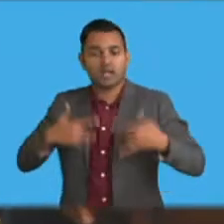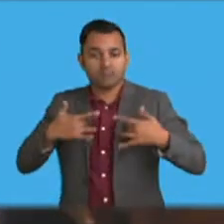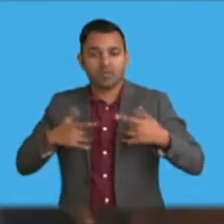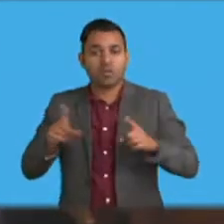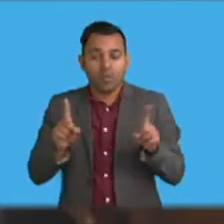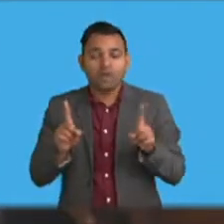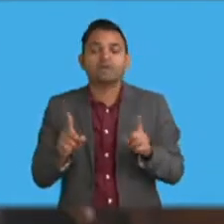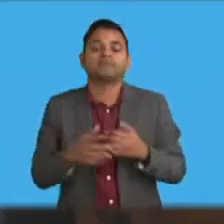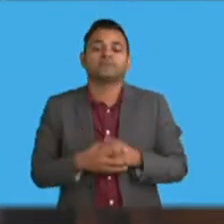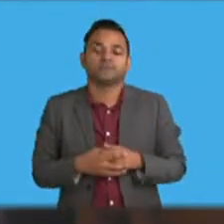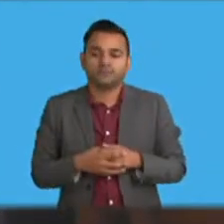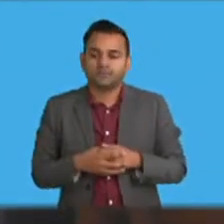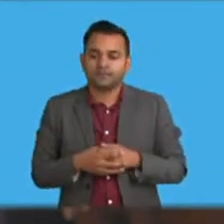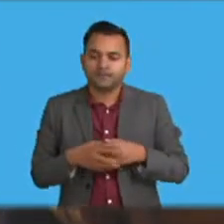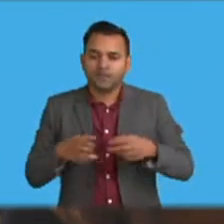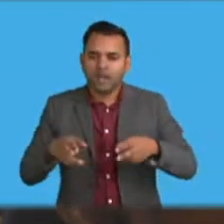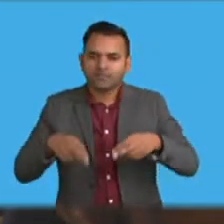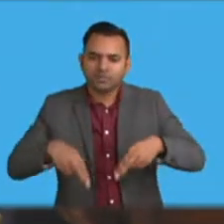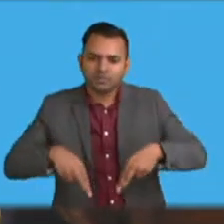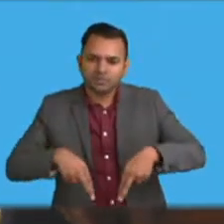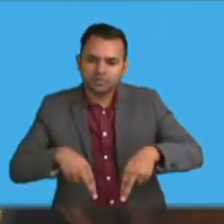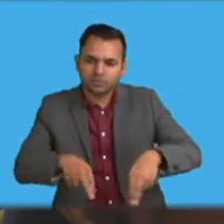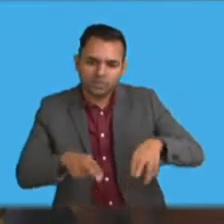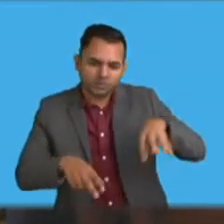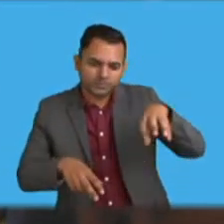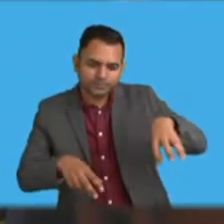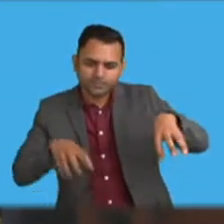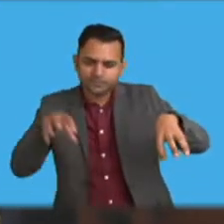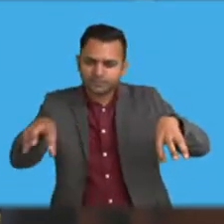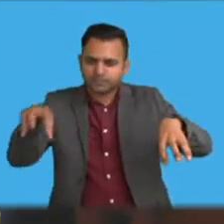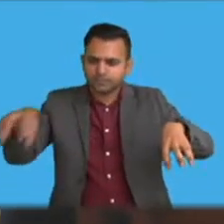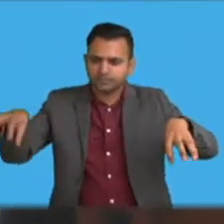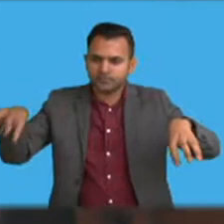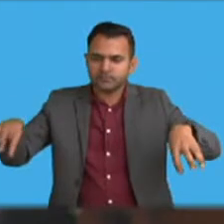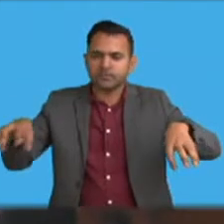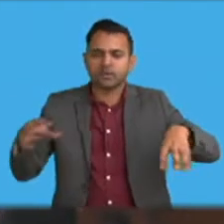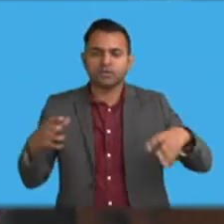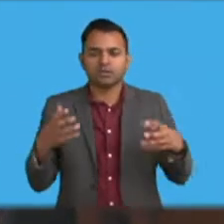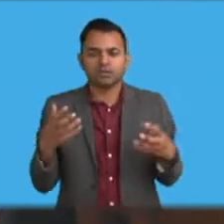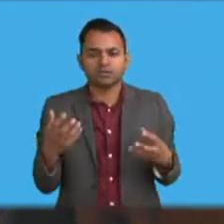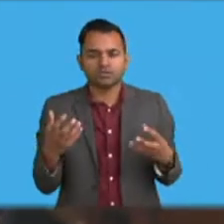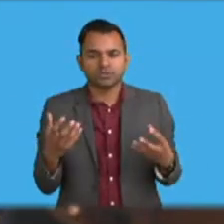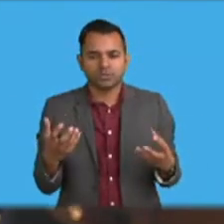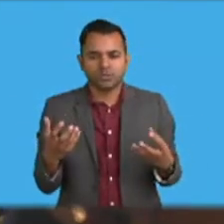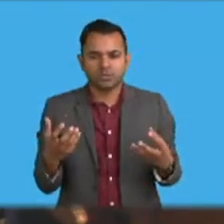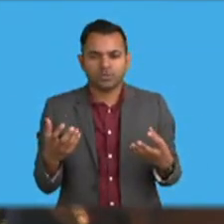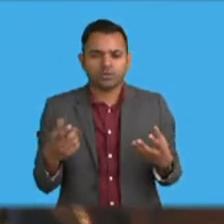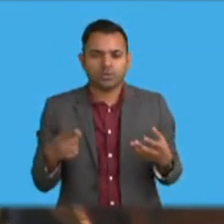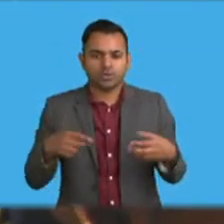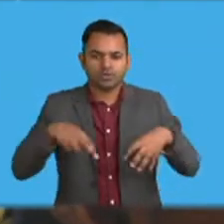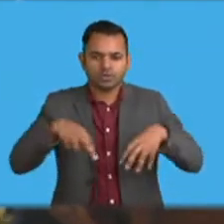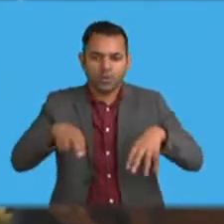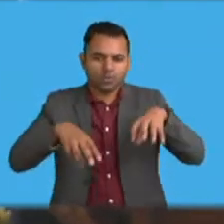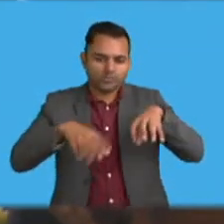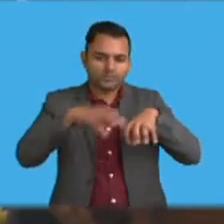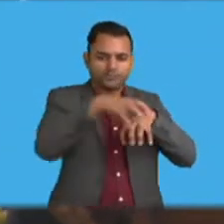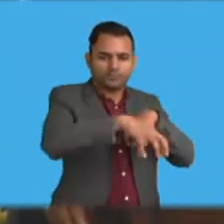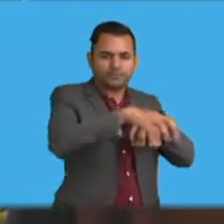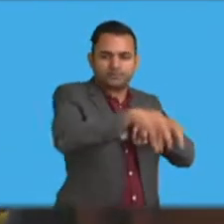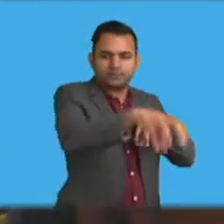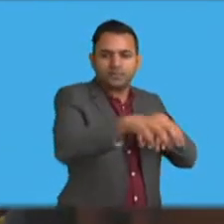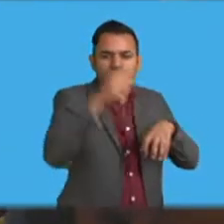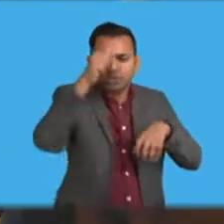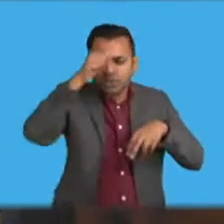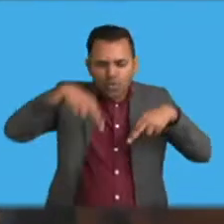which I had mentioned earlier. This will be piloted with the construction of about 30 roadside stalls in rural areas outside the municipal boundaries, and the